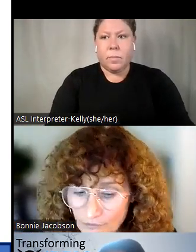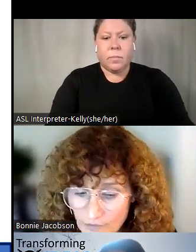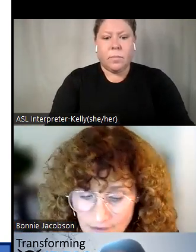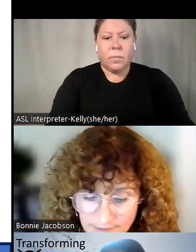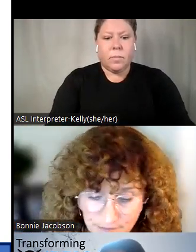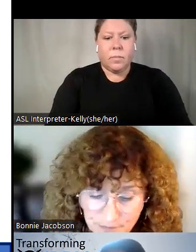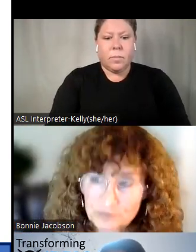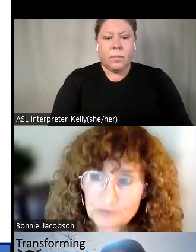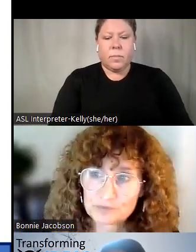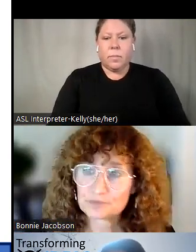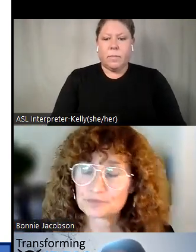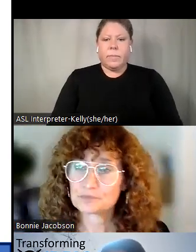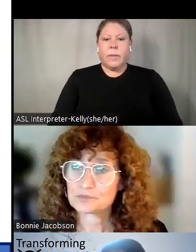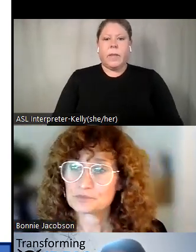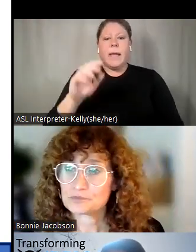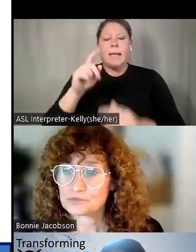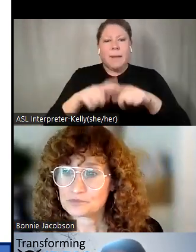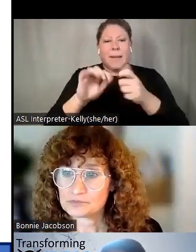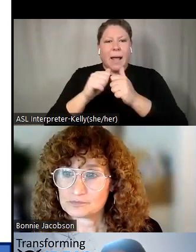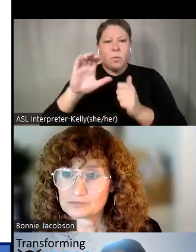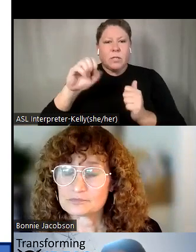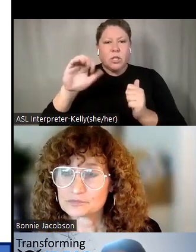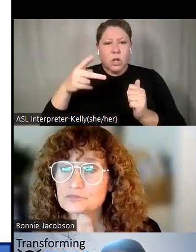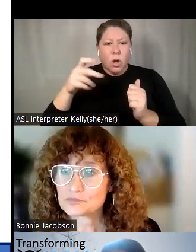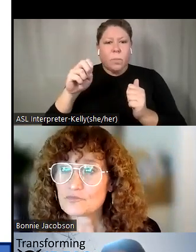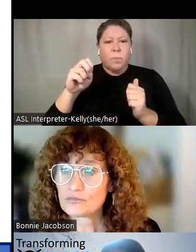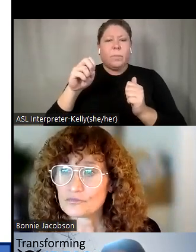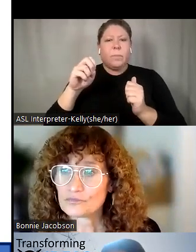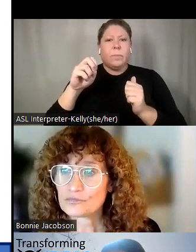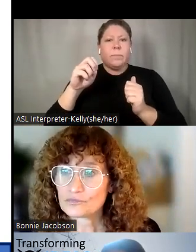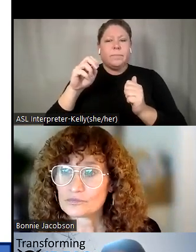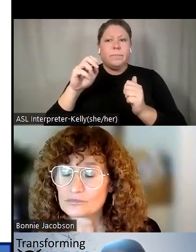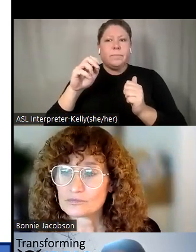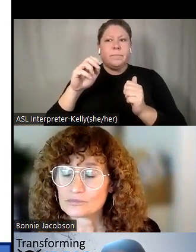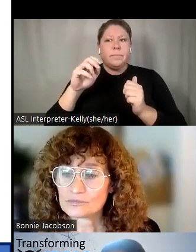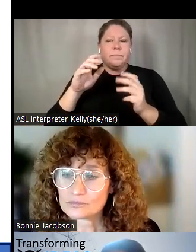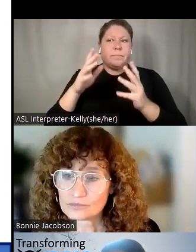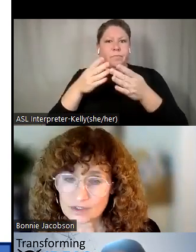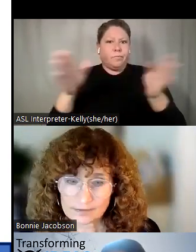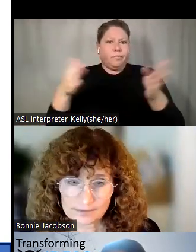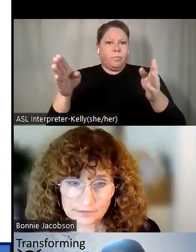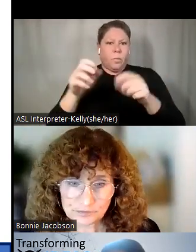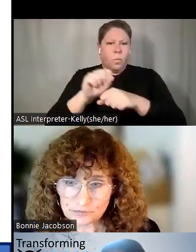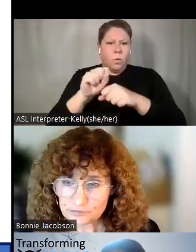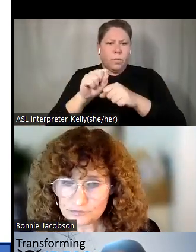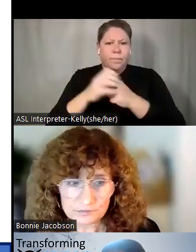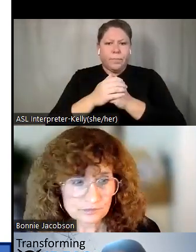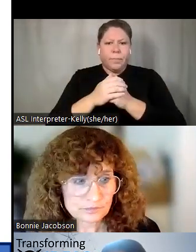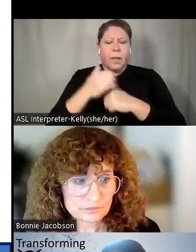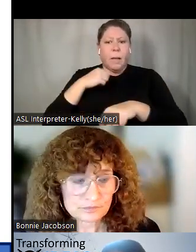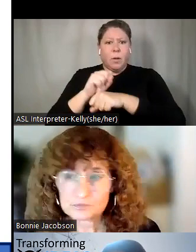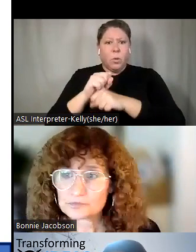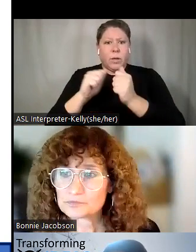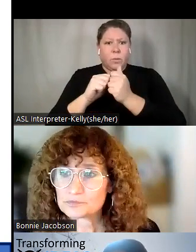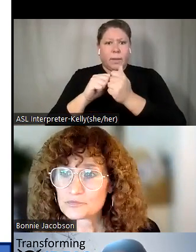how we scope our improvement efforts essentially too. For example, like I've been working with the contracts